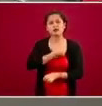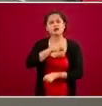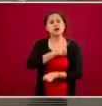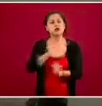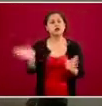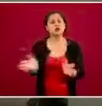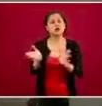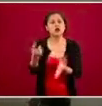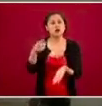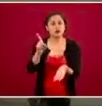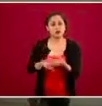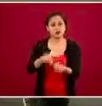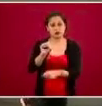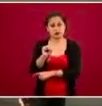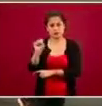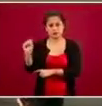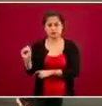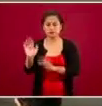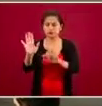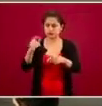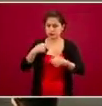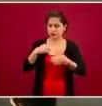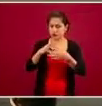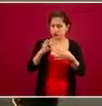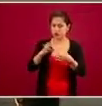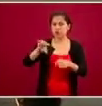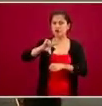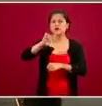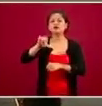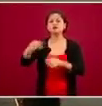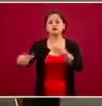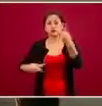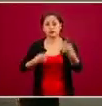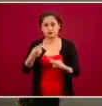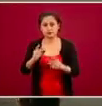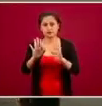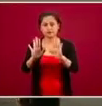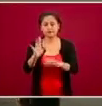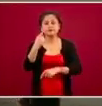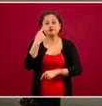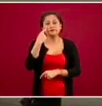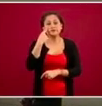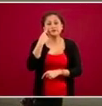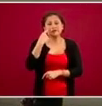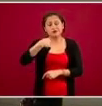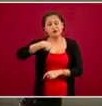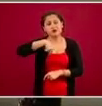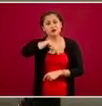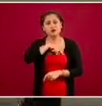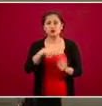Alcalá. Before we move to the Q&A section,